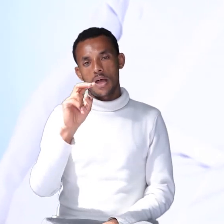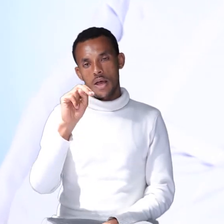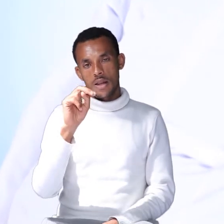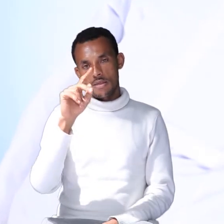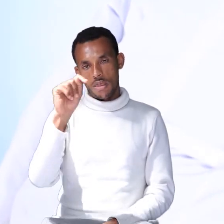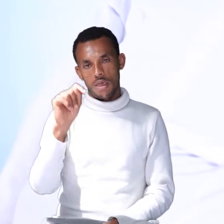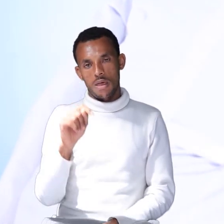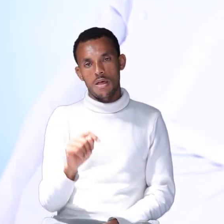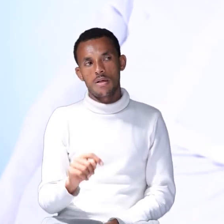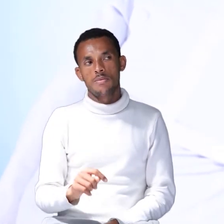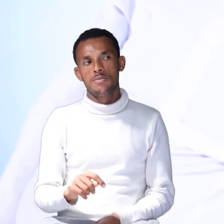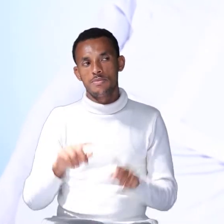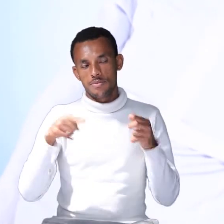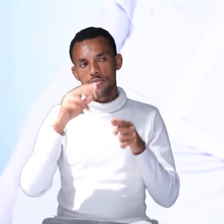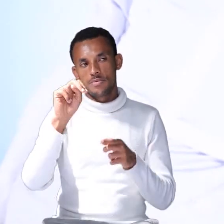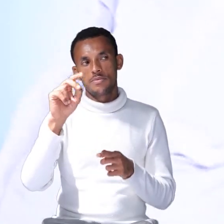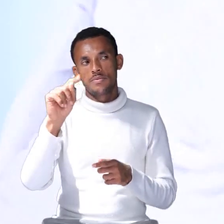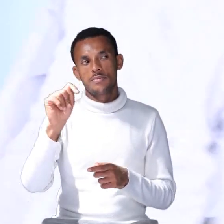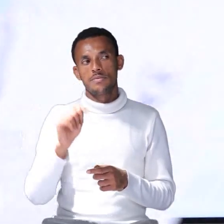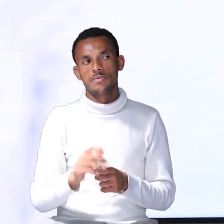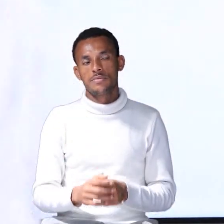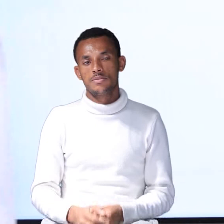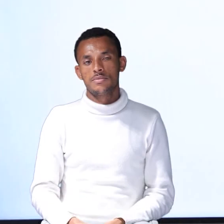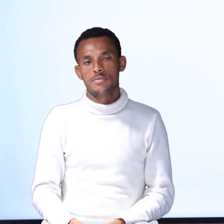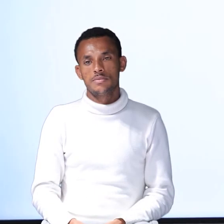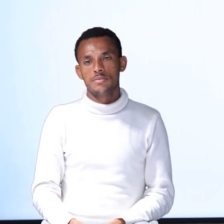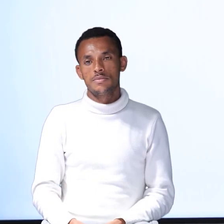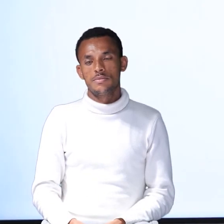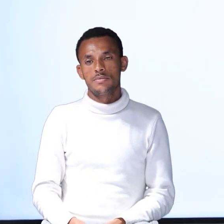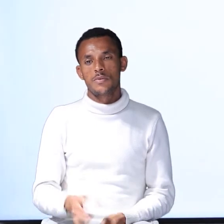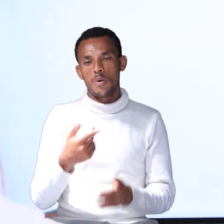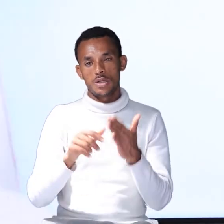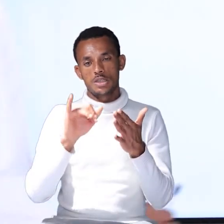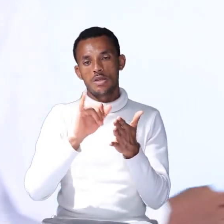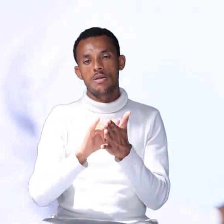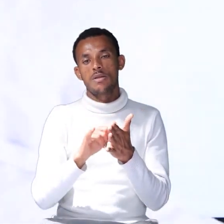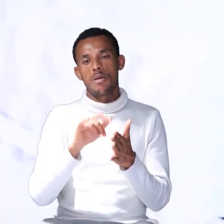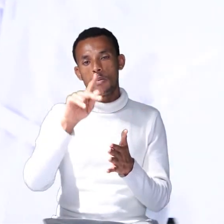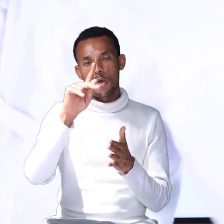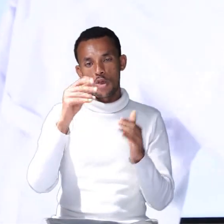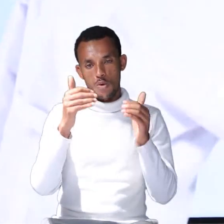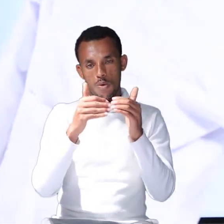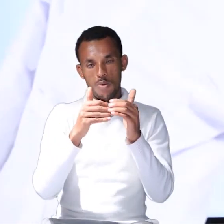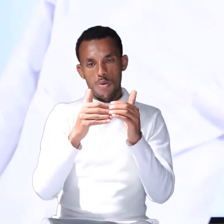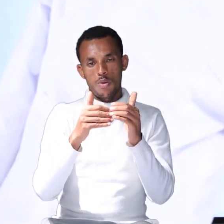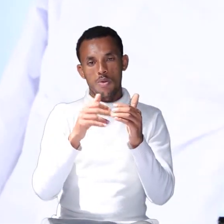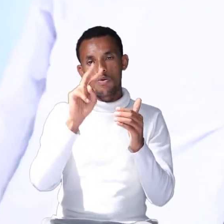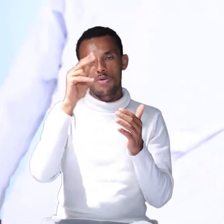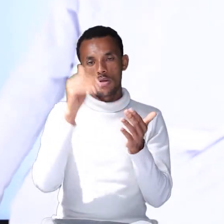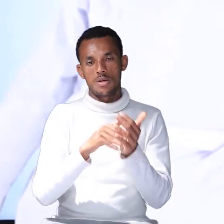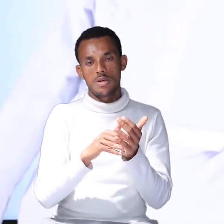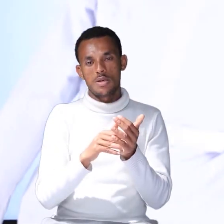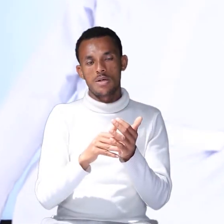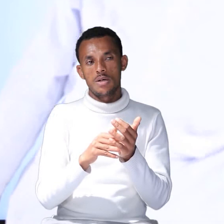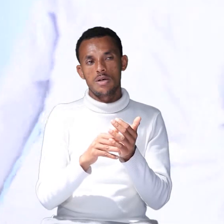N. So already to NT it comes. Rate R it gives. So what is that? P, it